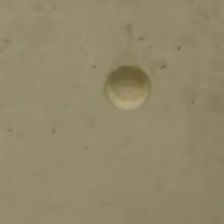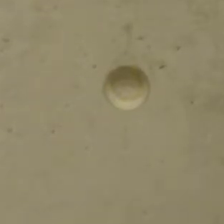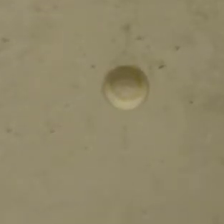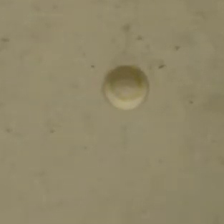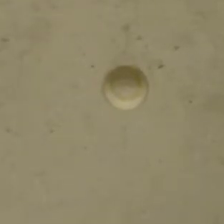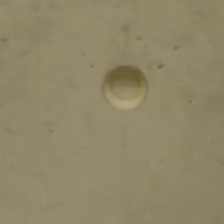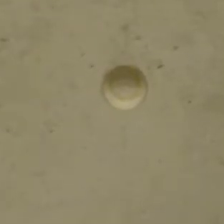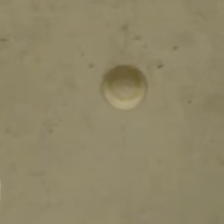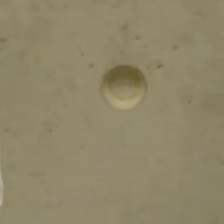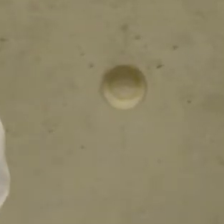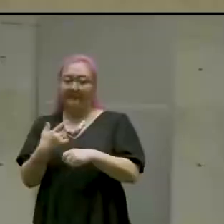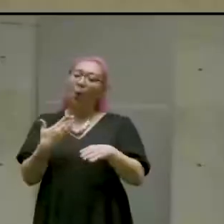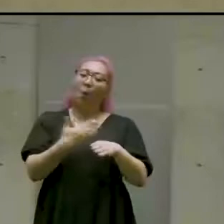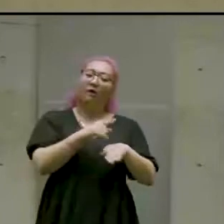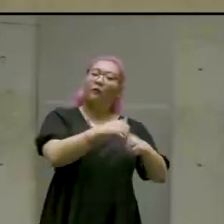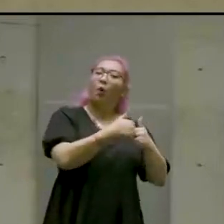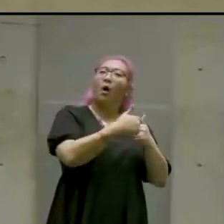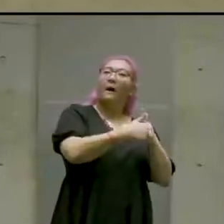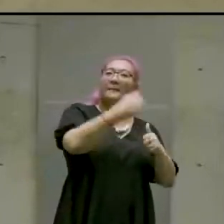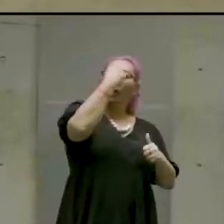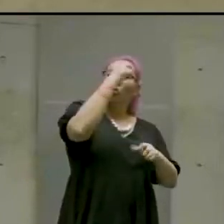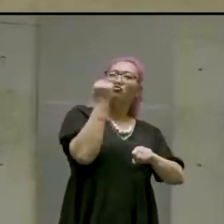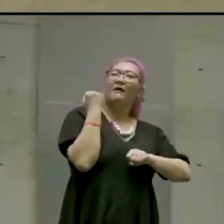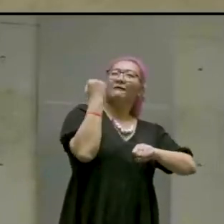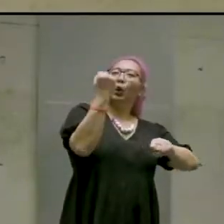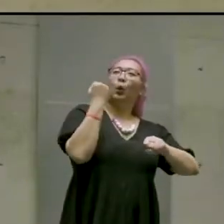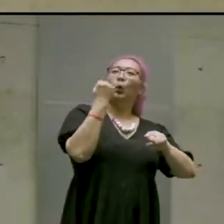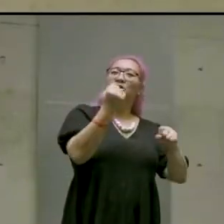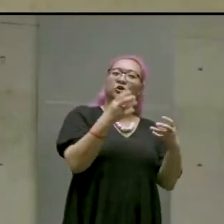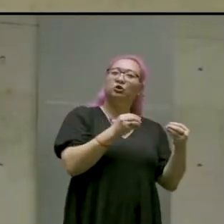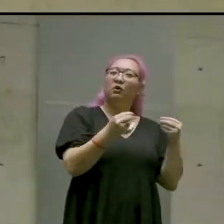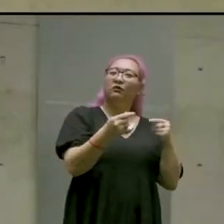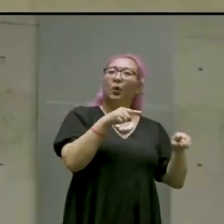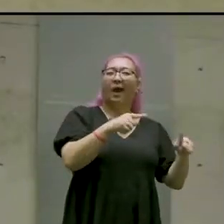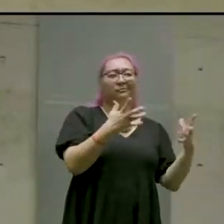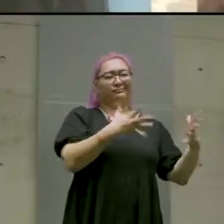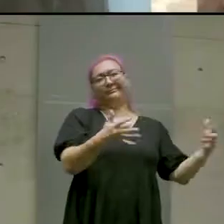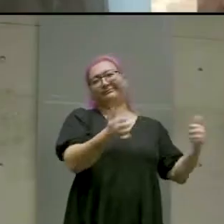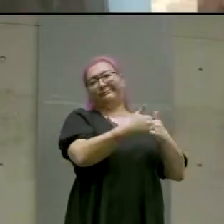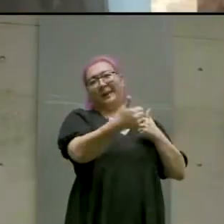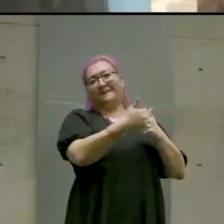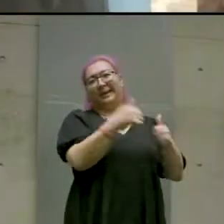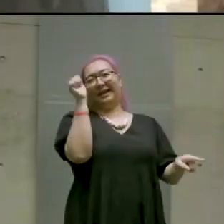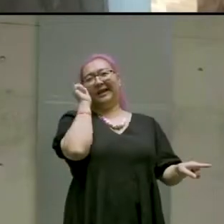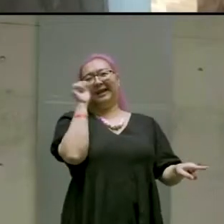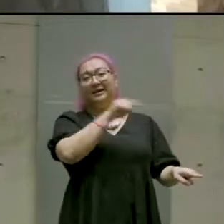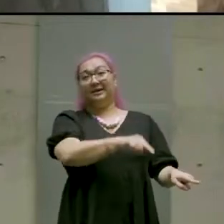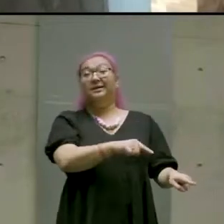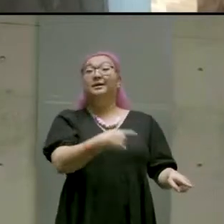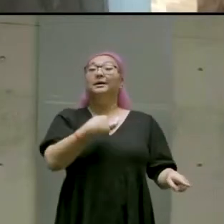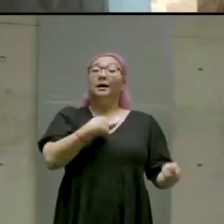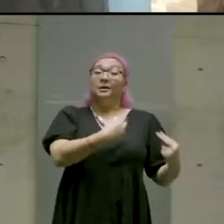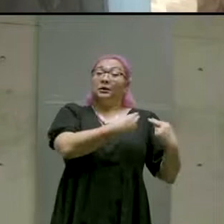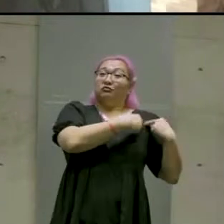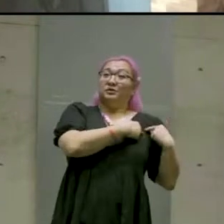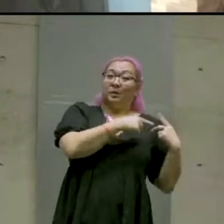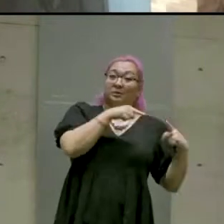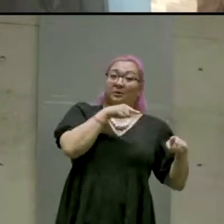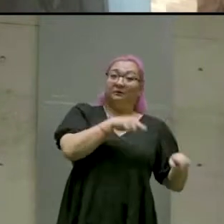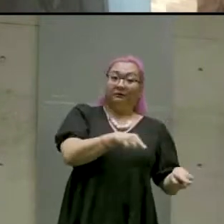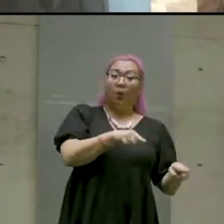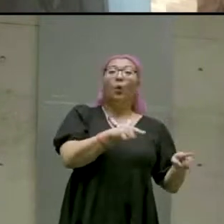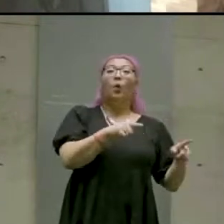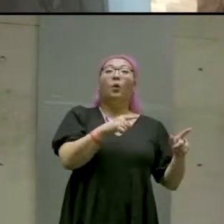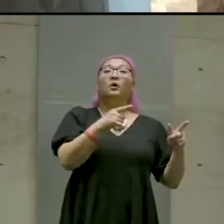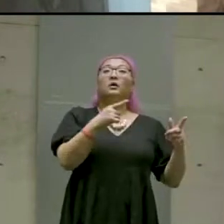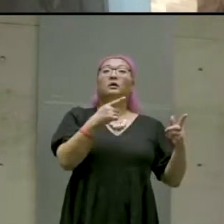for Roussakoff Software. One of the greats of the adventure game genre, where I was responsible for the Santa Cova scene in